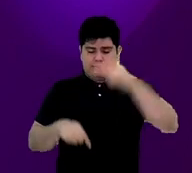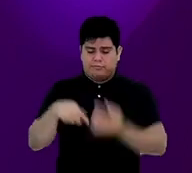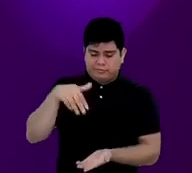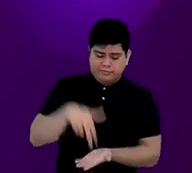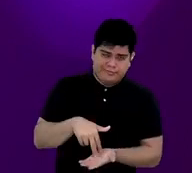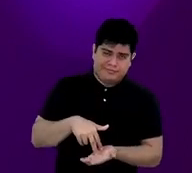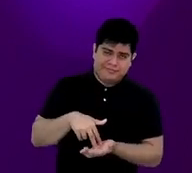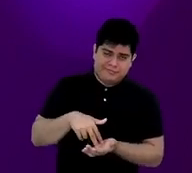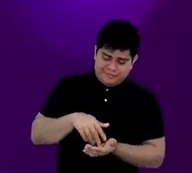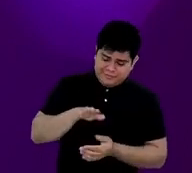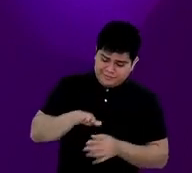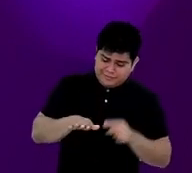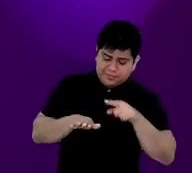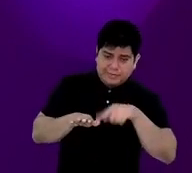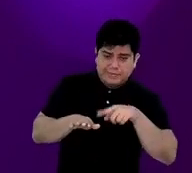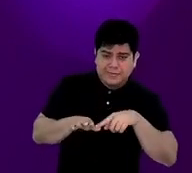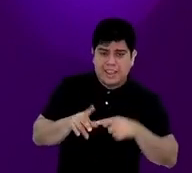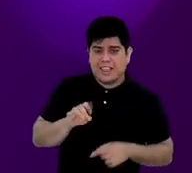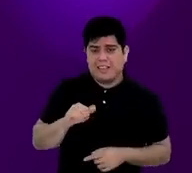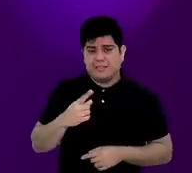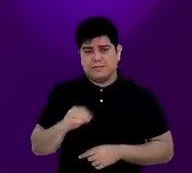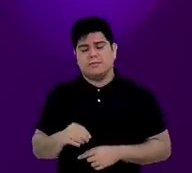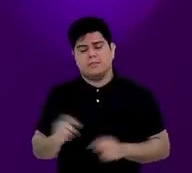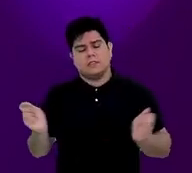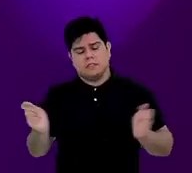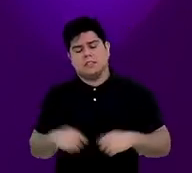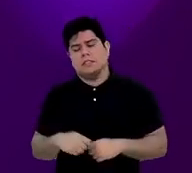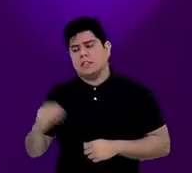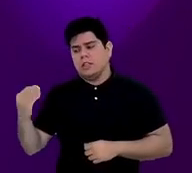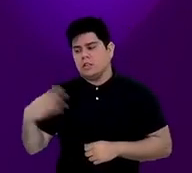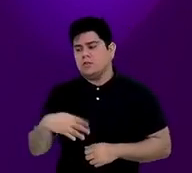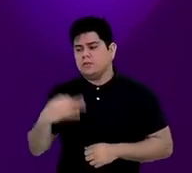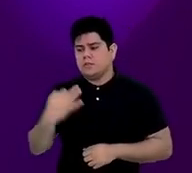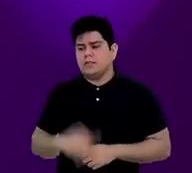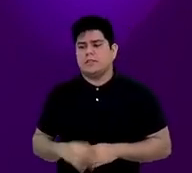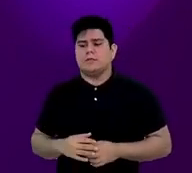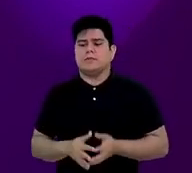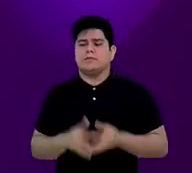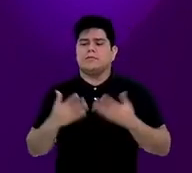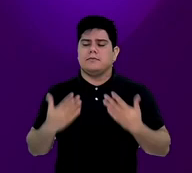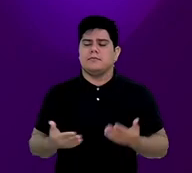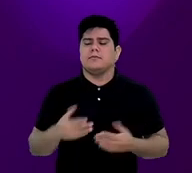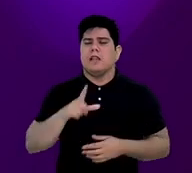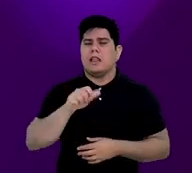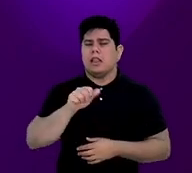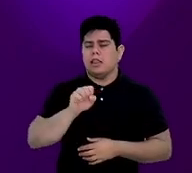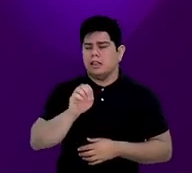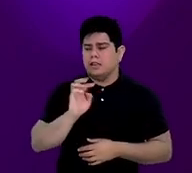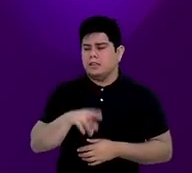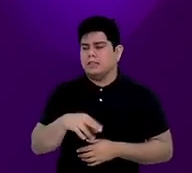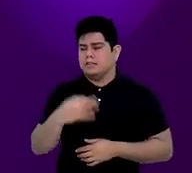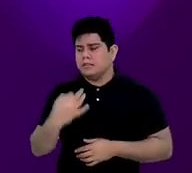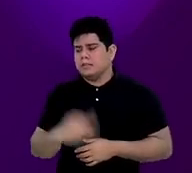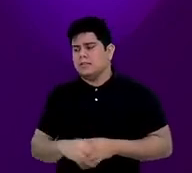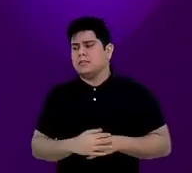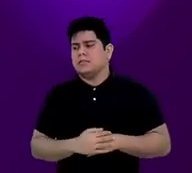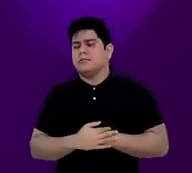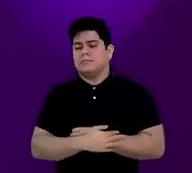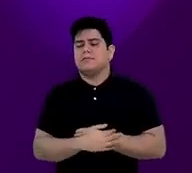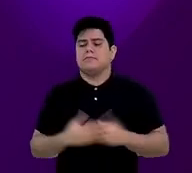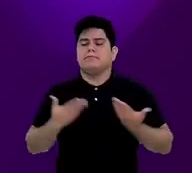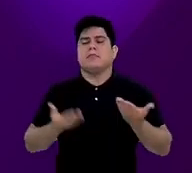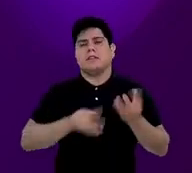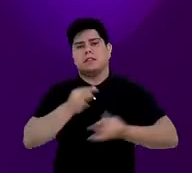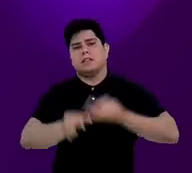the right kind of light to the right part of the body. So looking at some devices that people